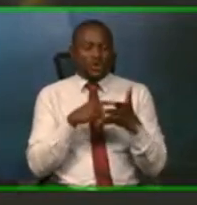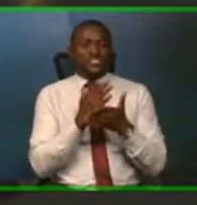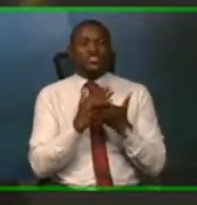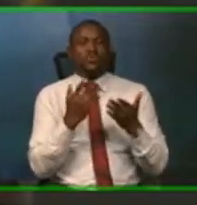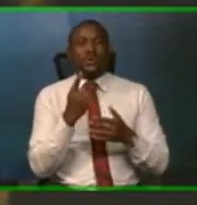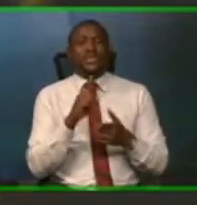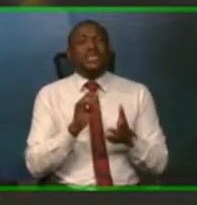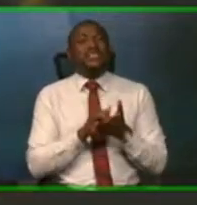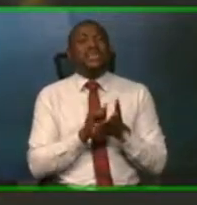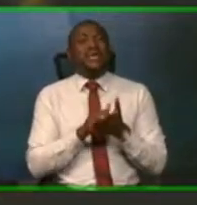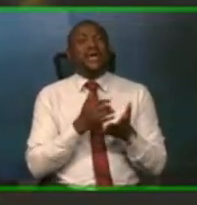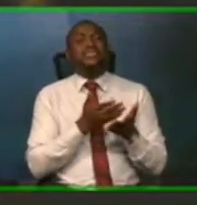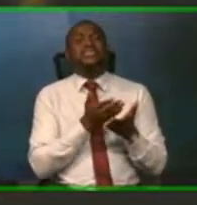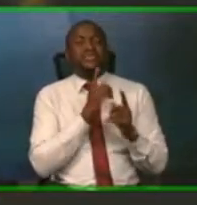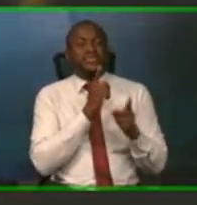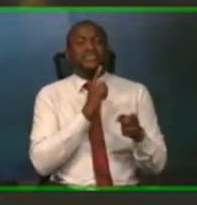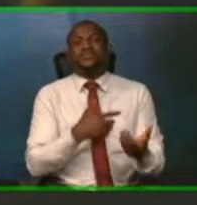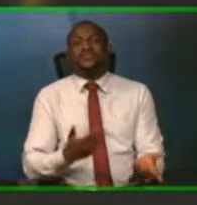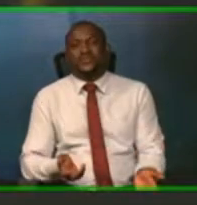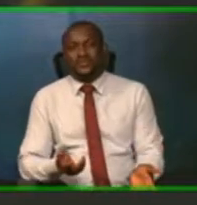that has results.